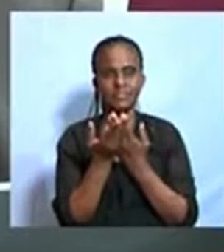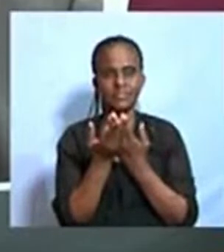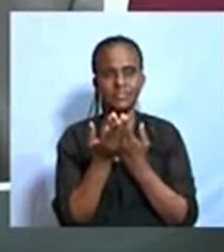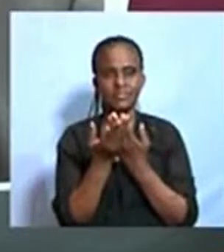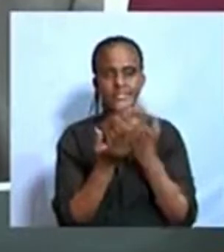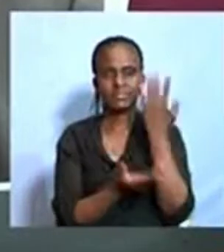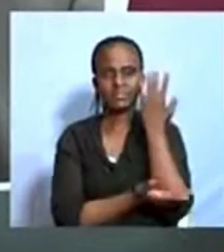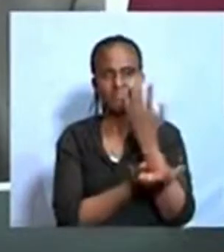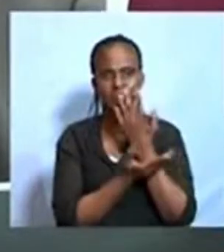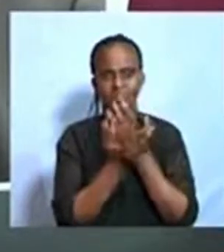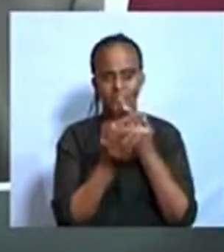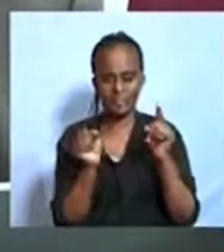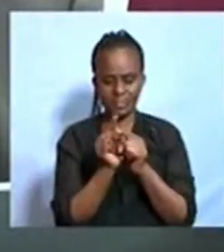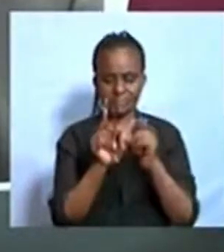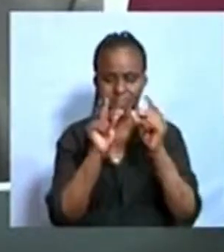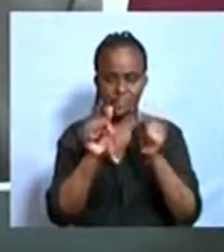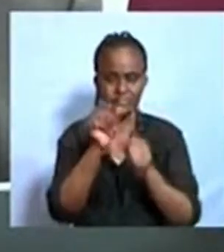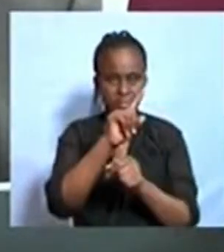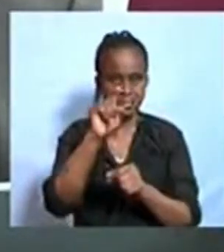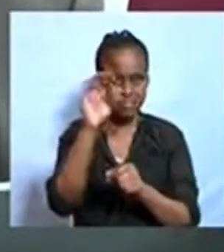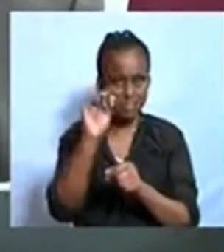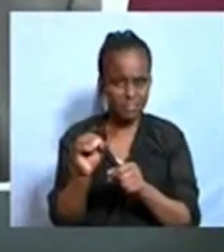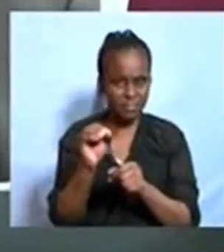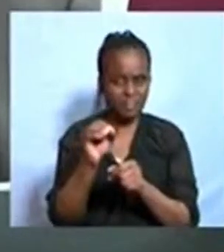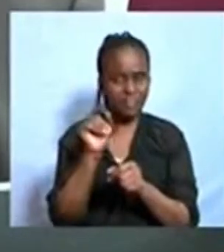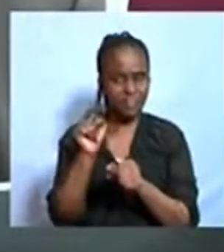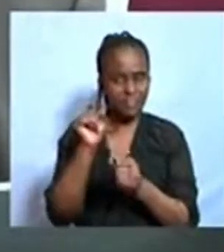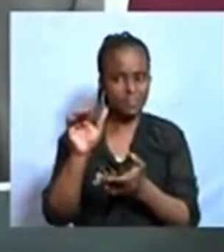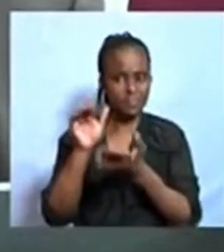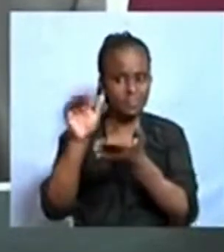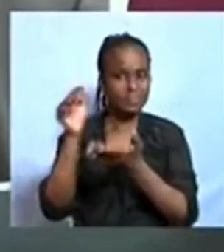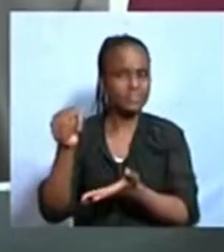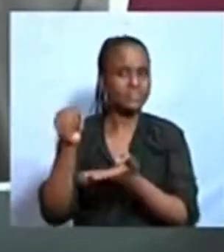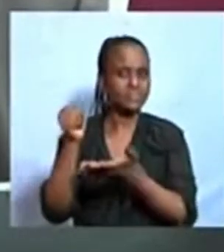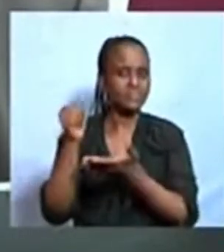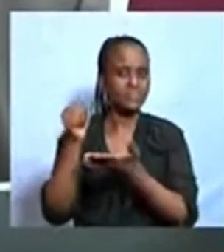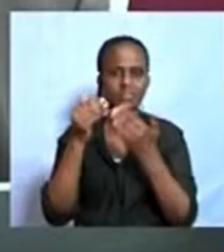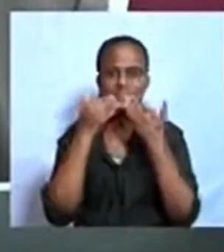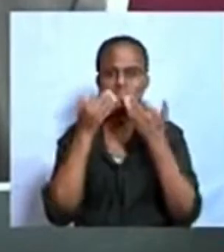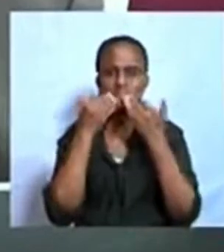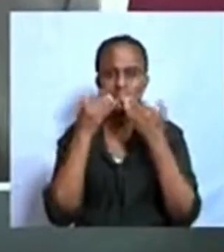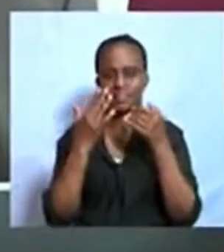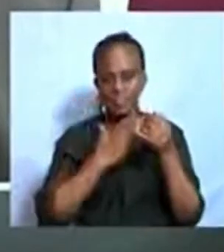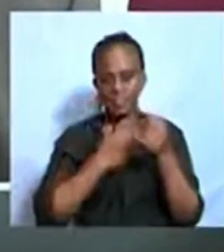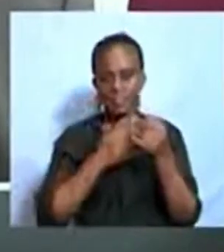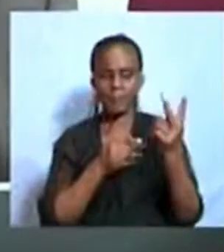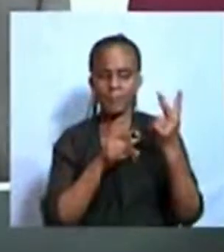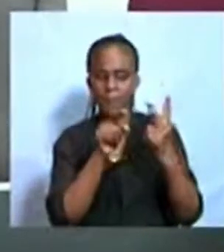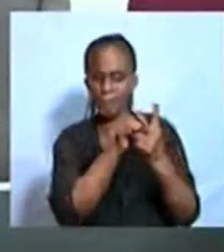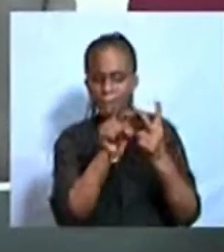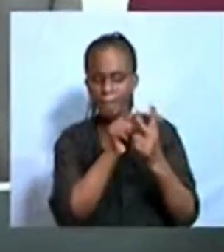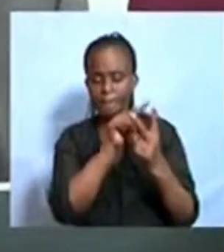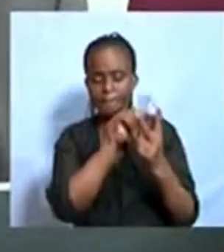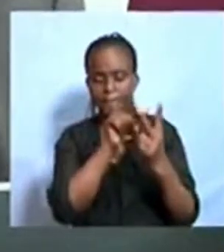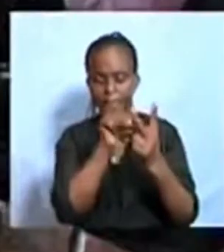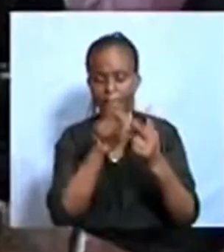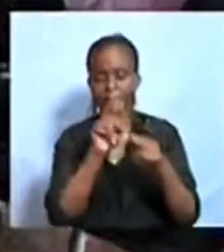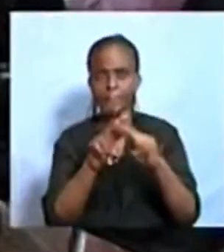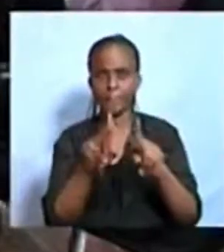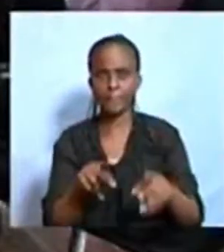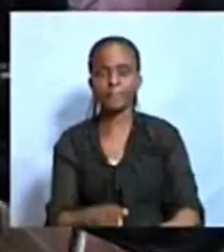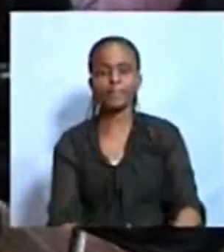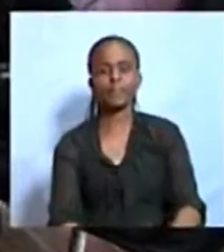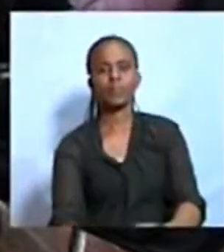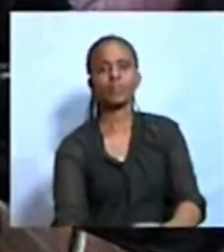and reach 100% expense of the allocated budget? Thank you. Those are my two initial questions, Chair. Okay.